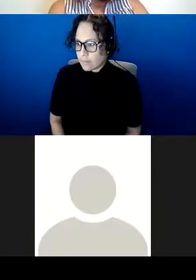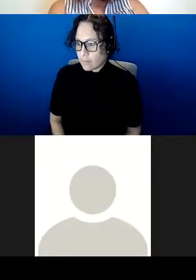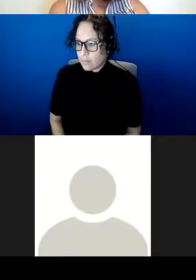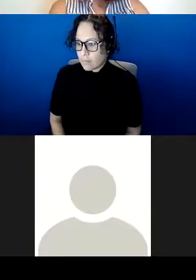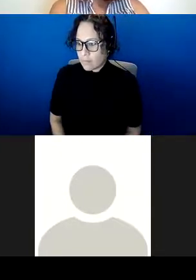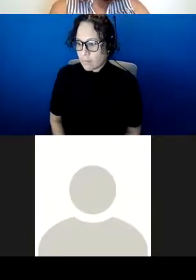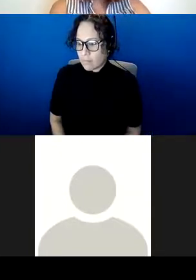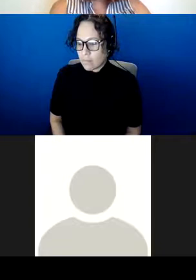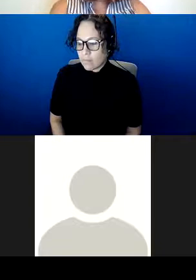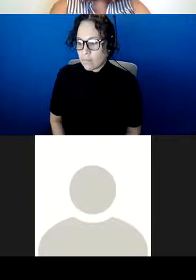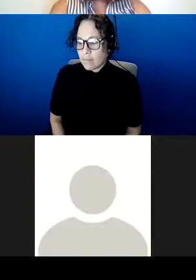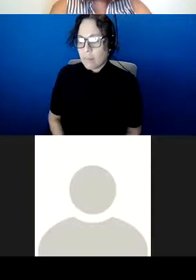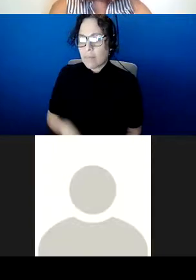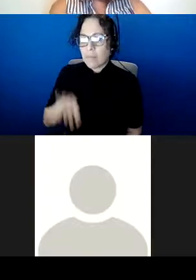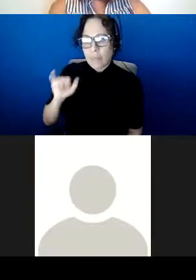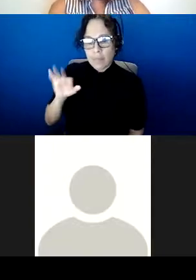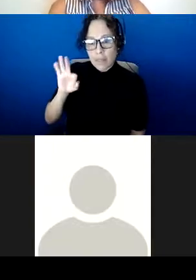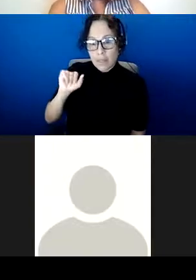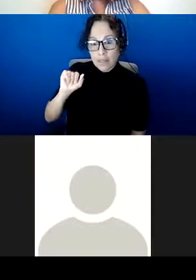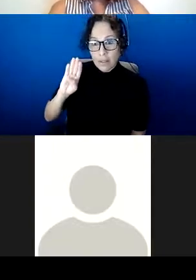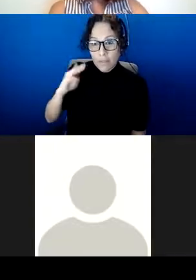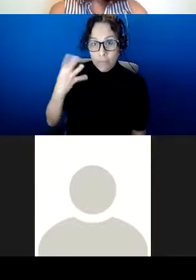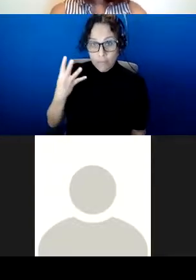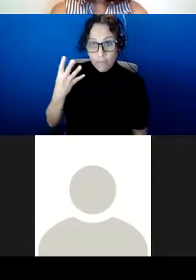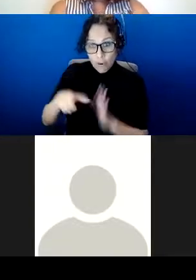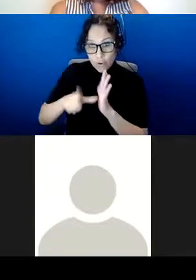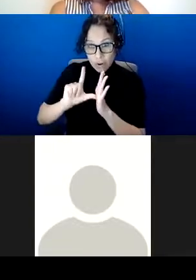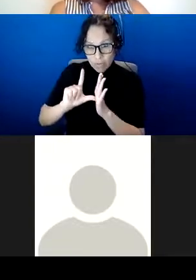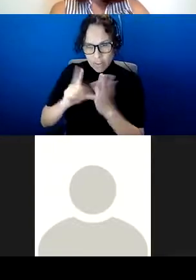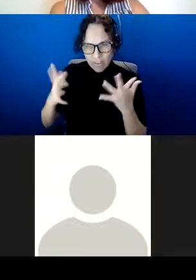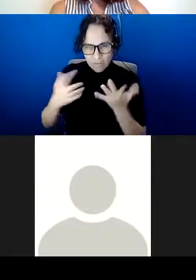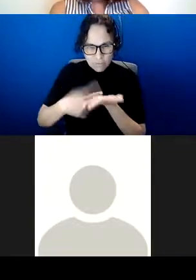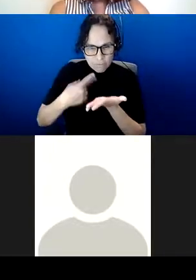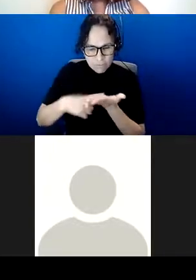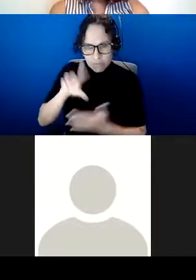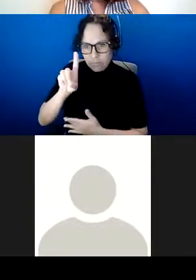Back to our Fab 4 review. We've covered devices